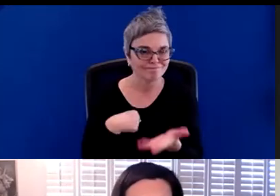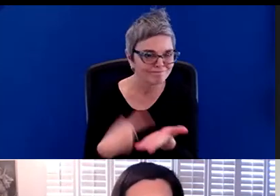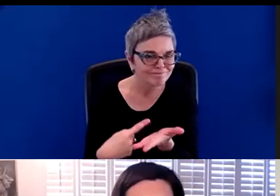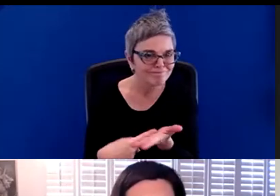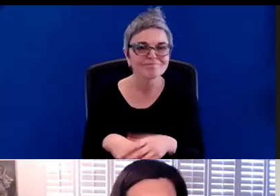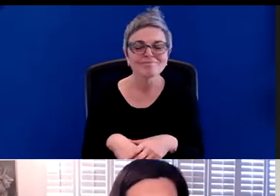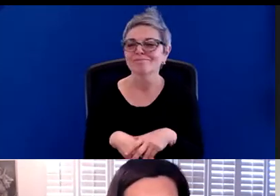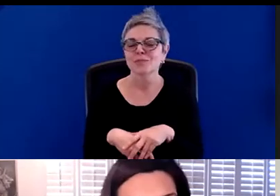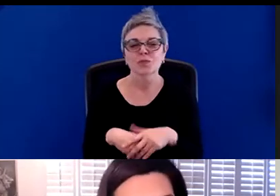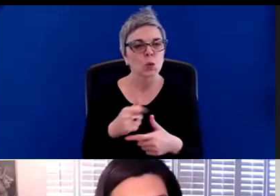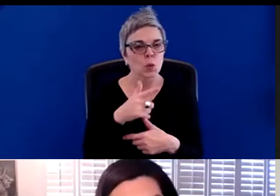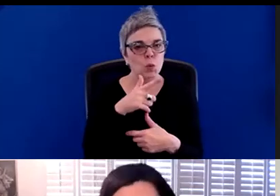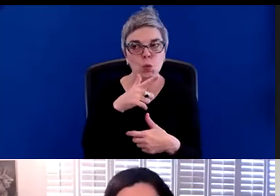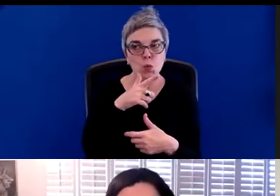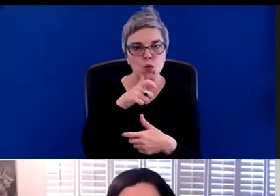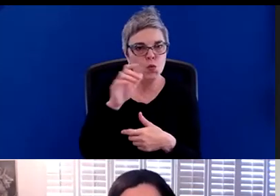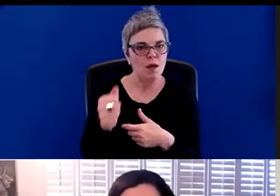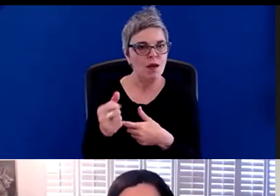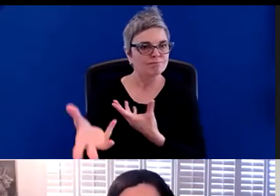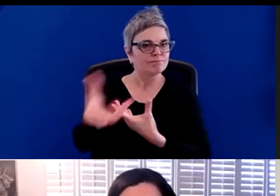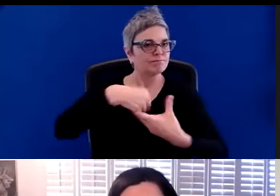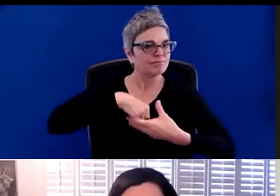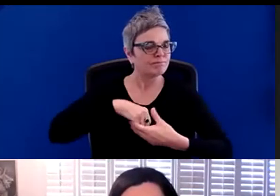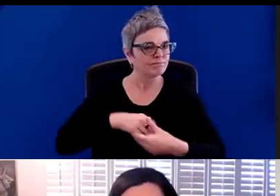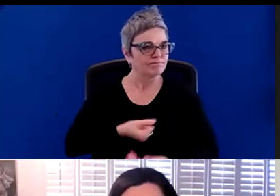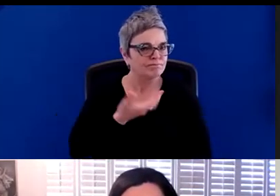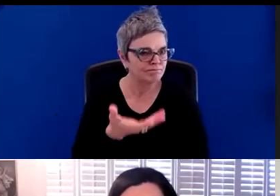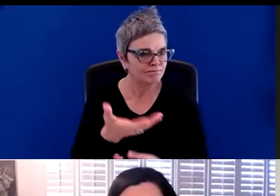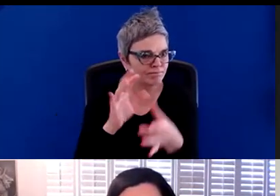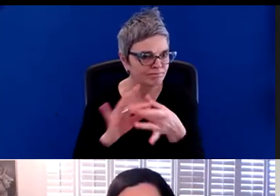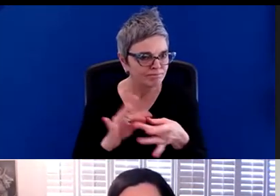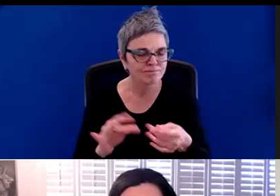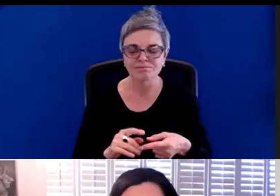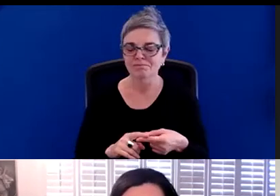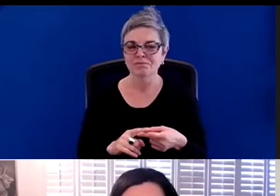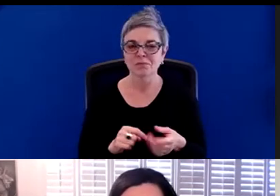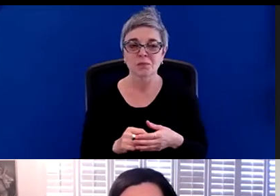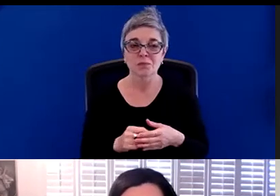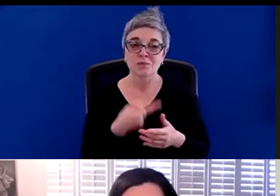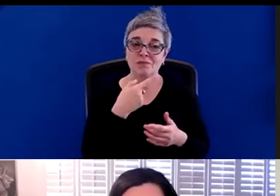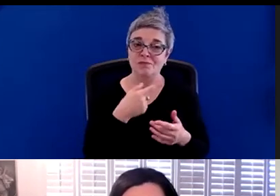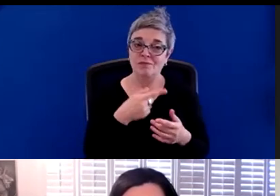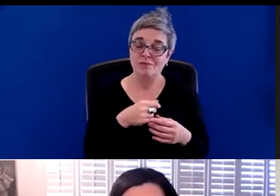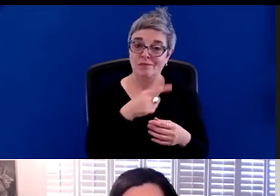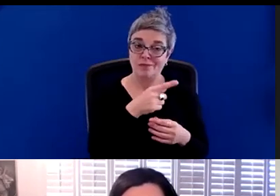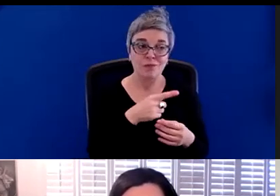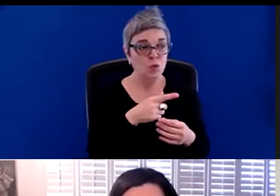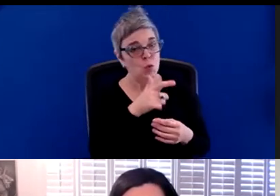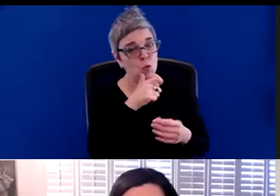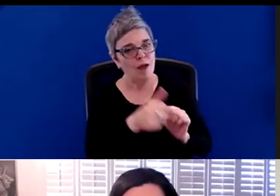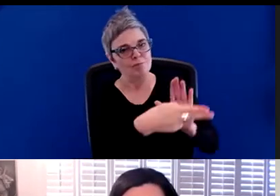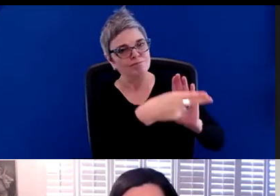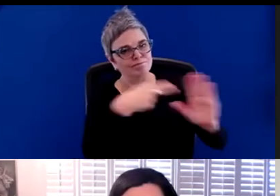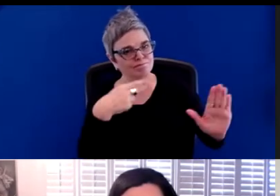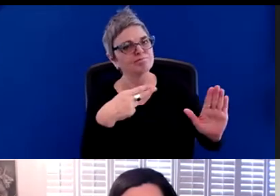the chance to speak, and also who is a legitimate activist or not, which is a debate that we have in our